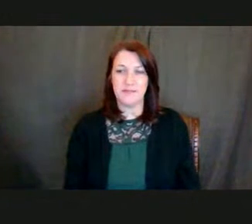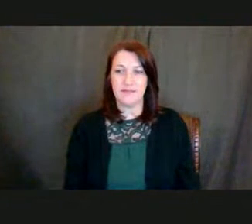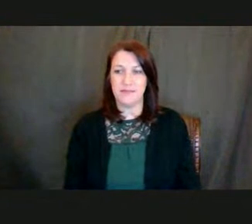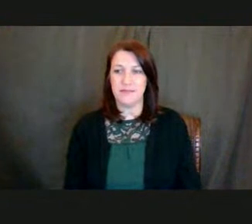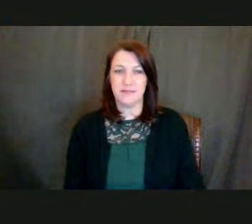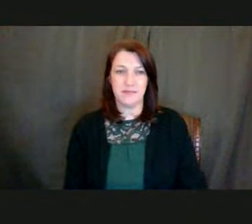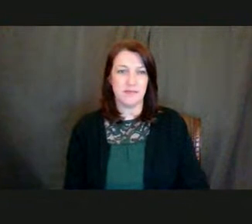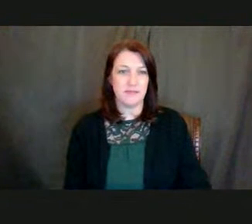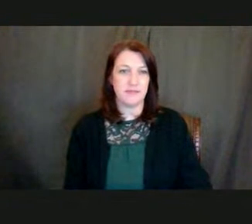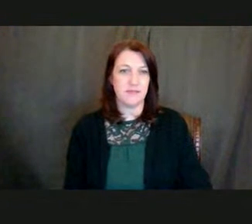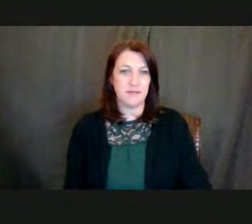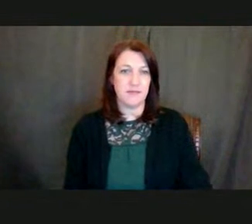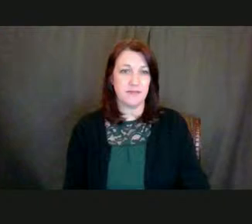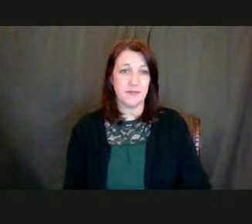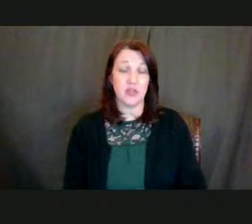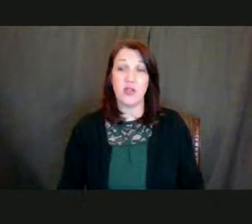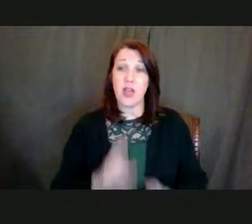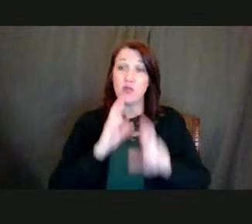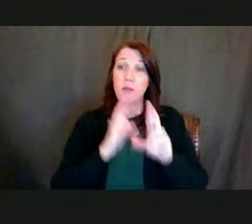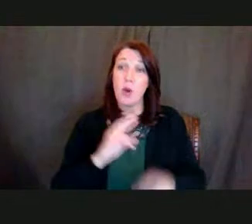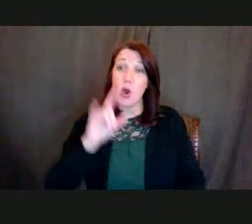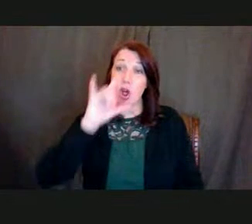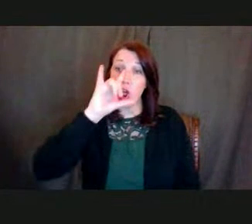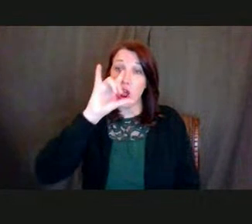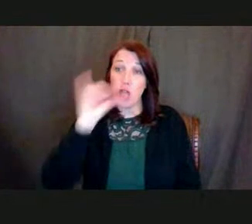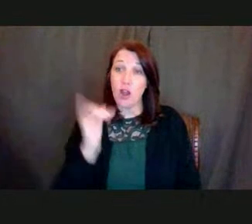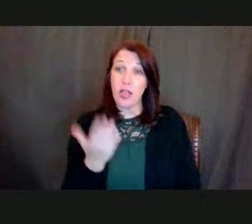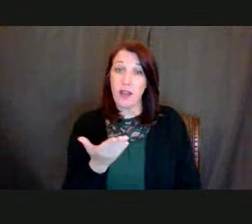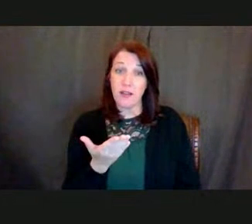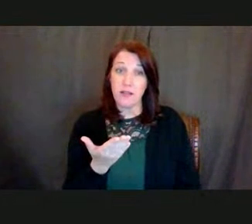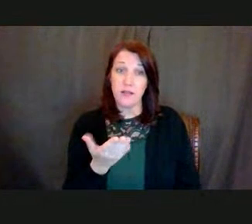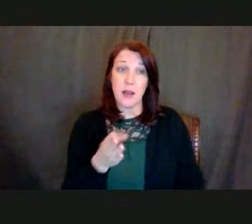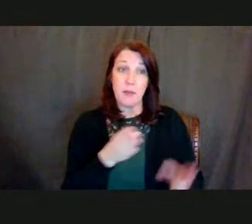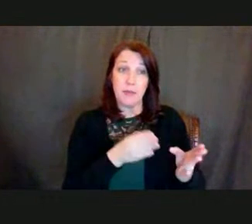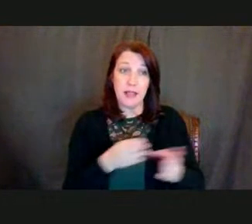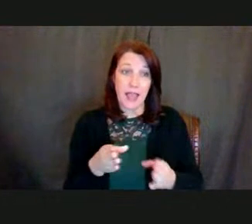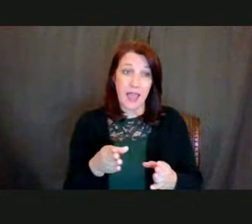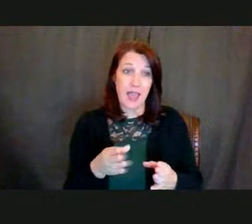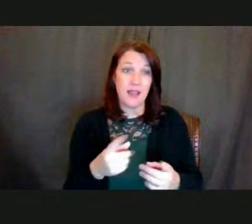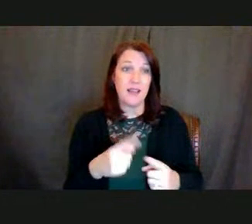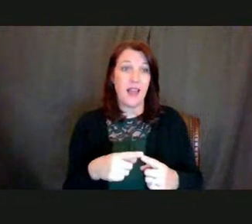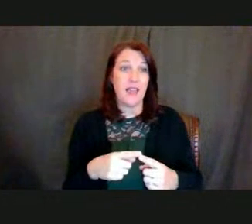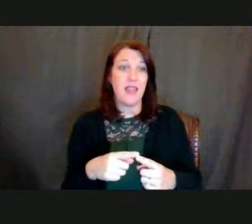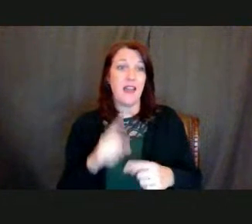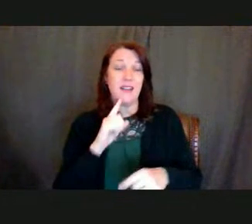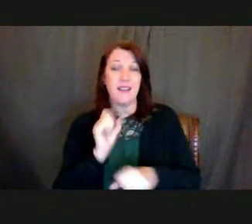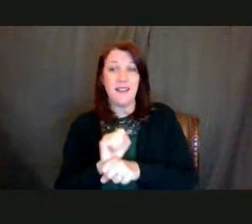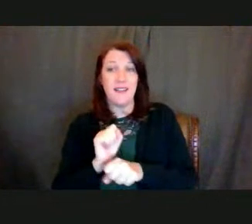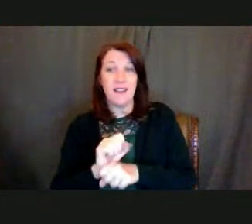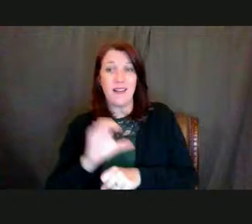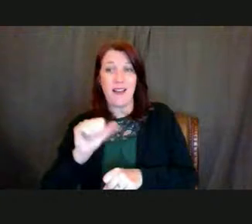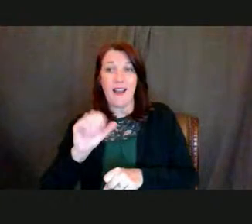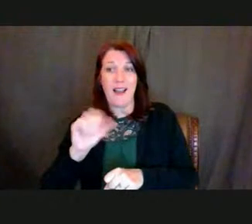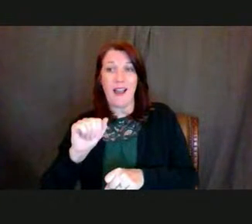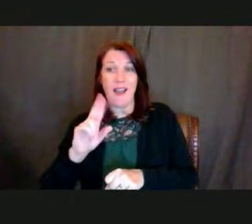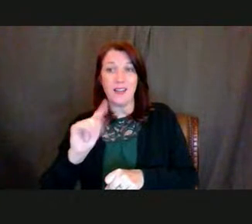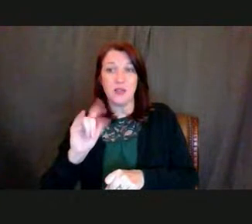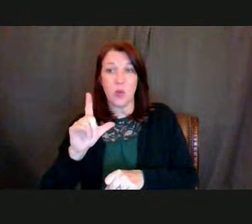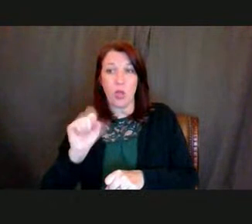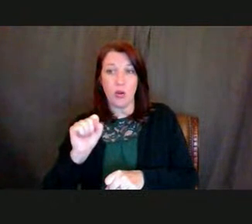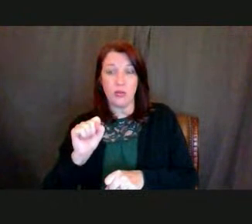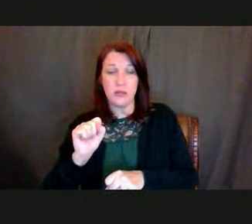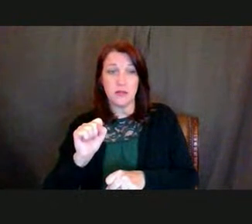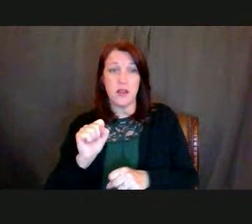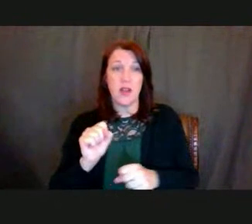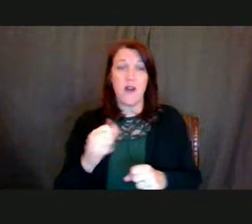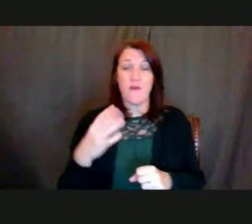So this is what the inclusion enrollment reports look like. They're both planned and actual reports. So typically at the time of application, you'll be providing a planned